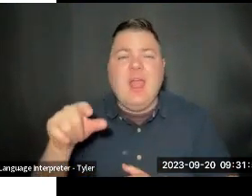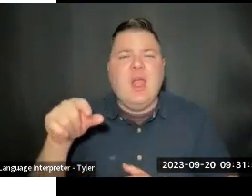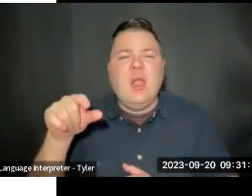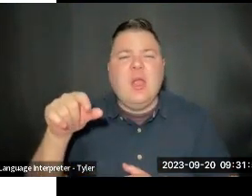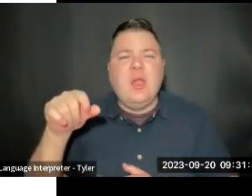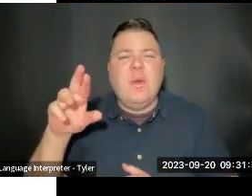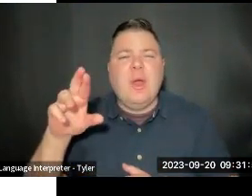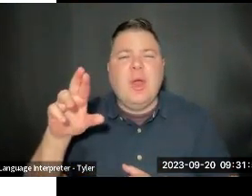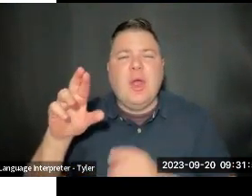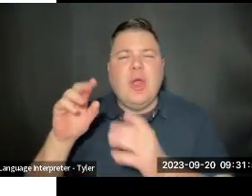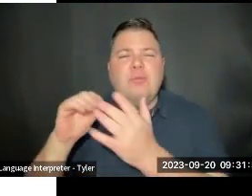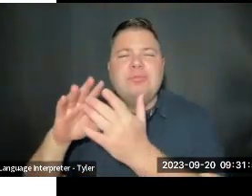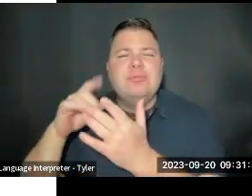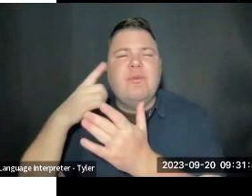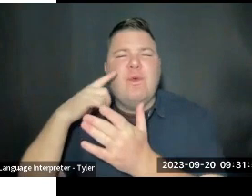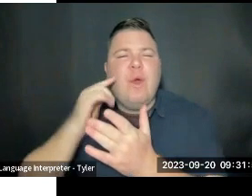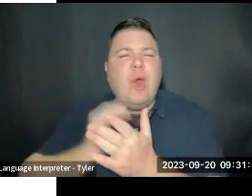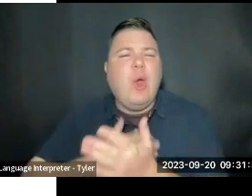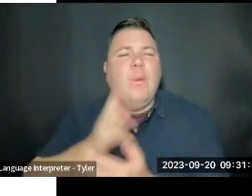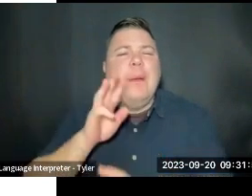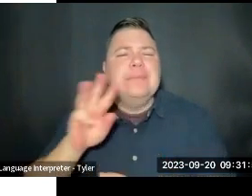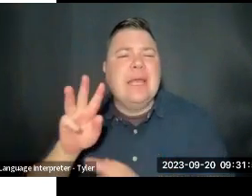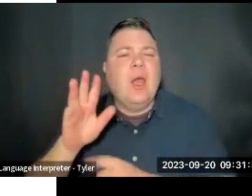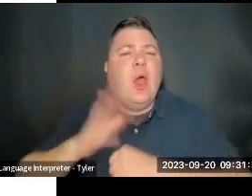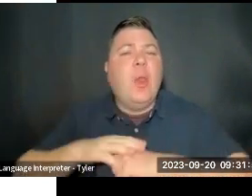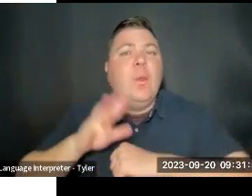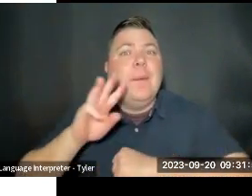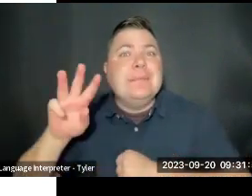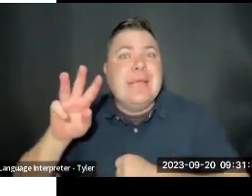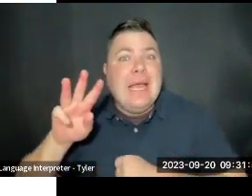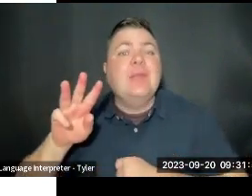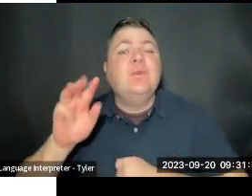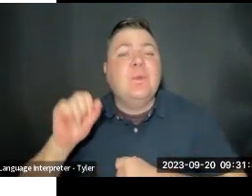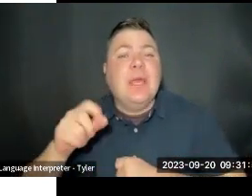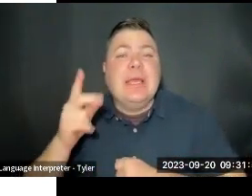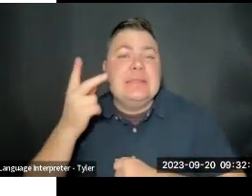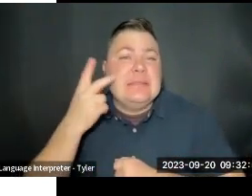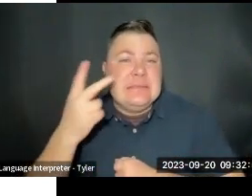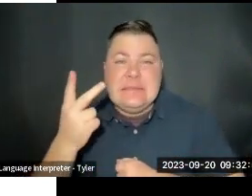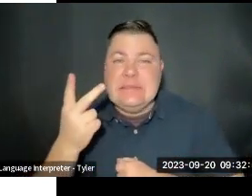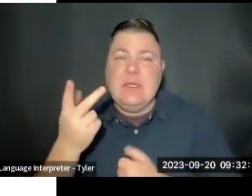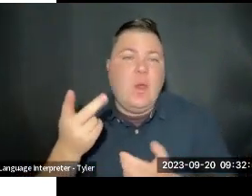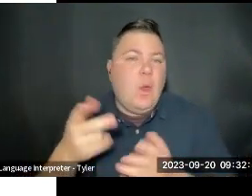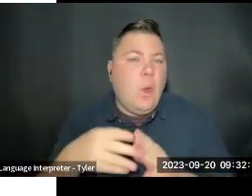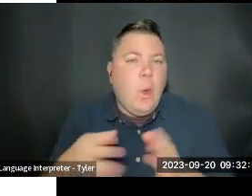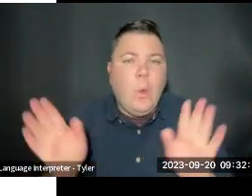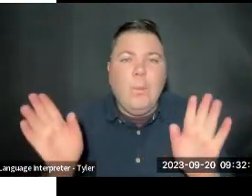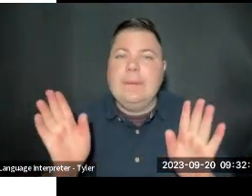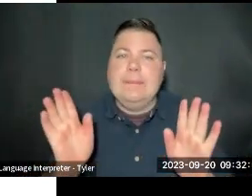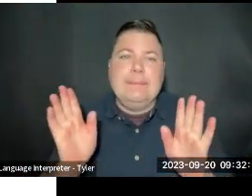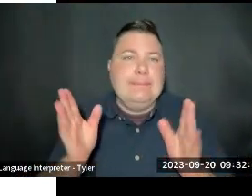you to our website. Again, on our website, we host open public courses that